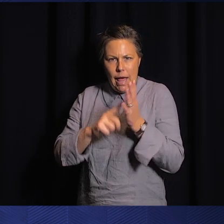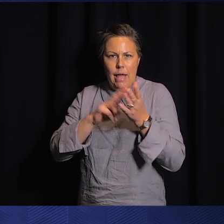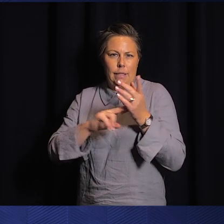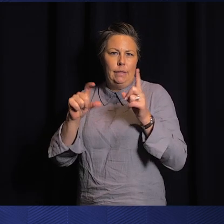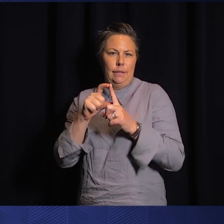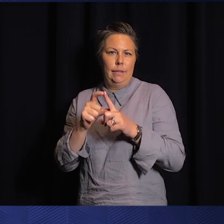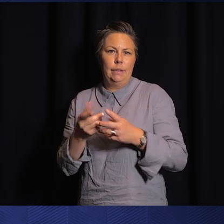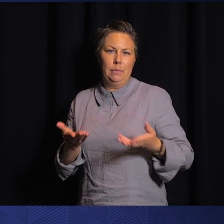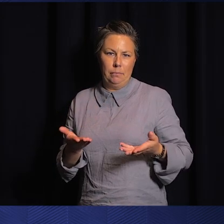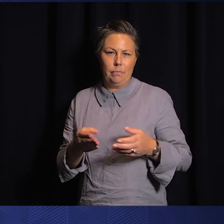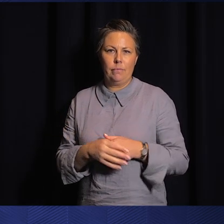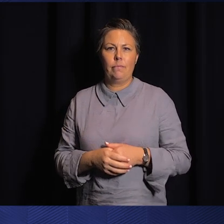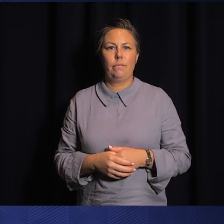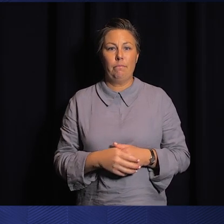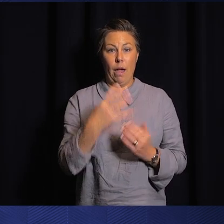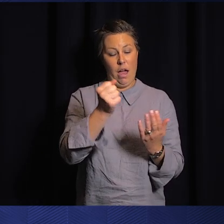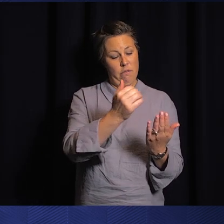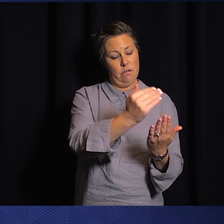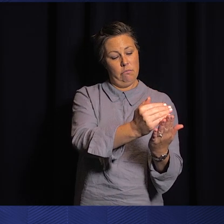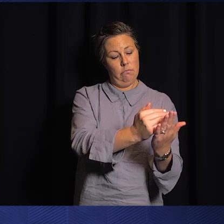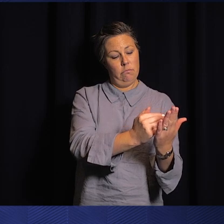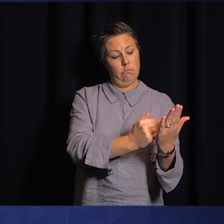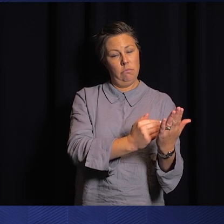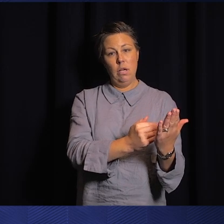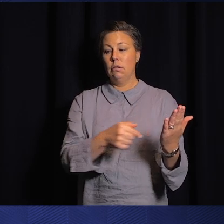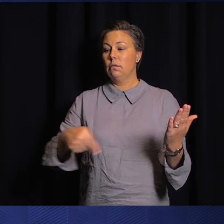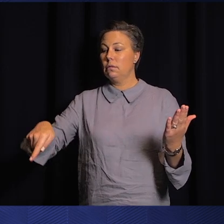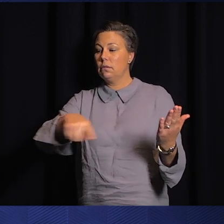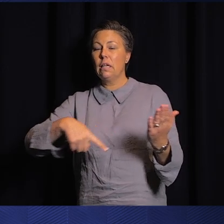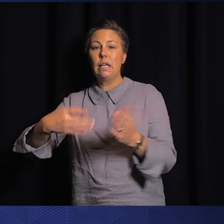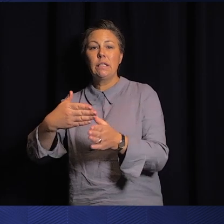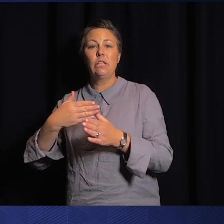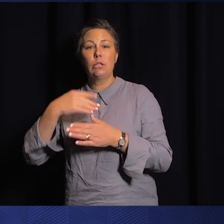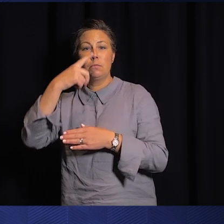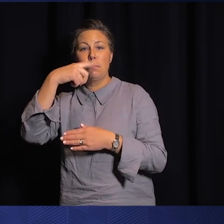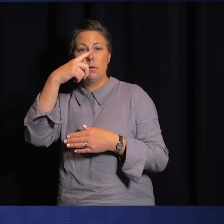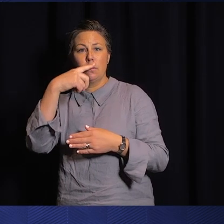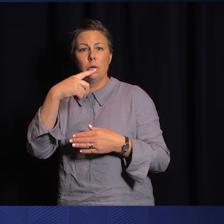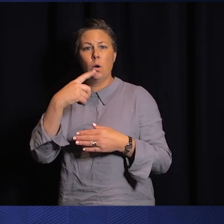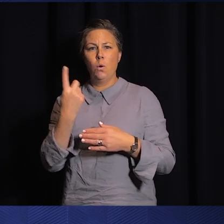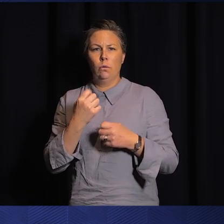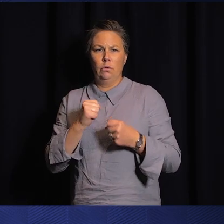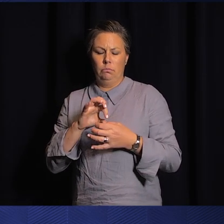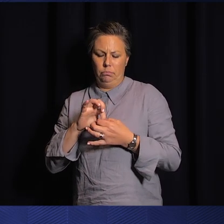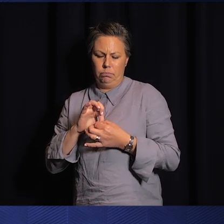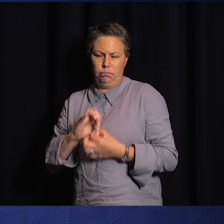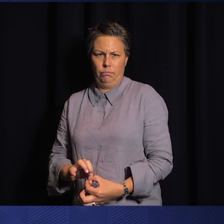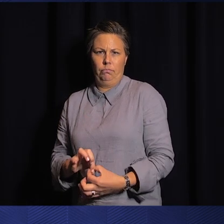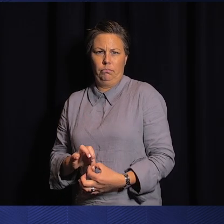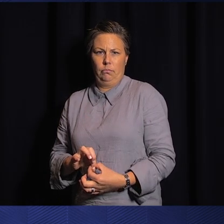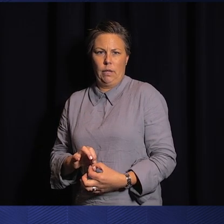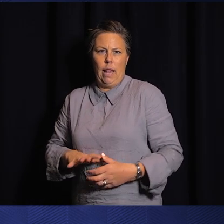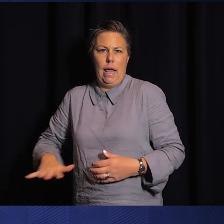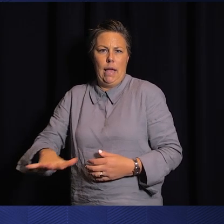internal displacement is very clear, that those groups of people who have particular attachment to the land, that's